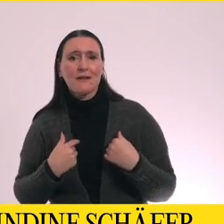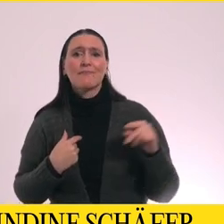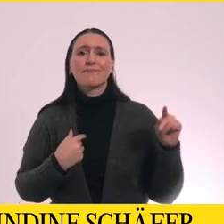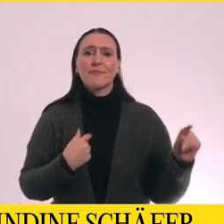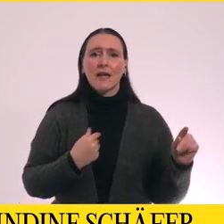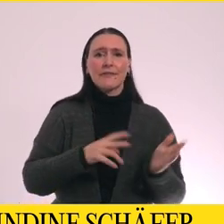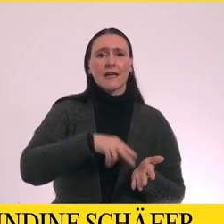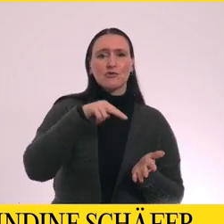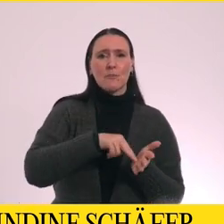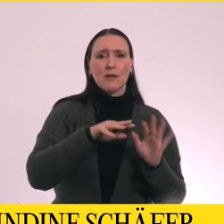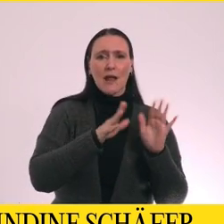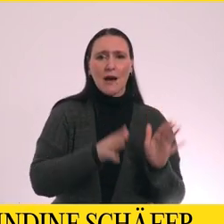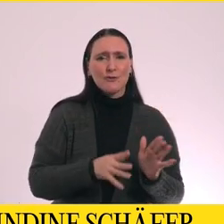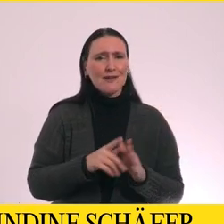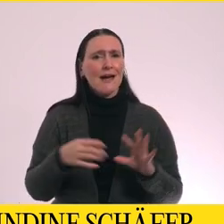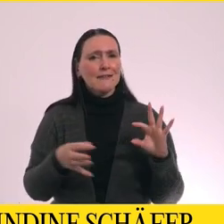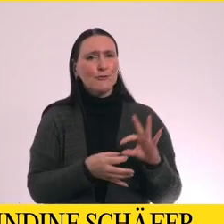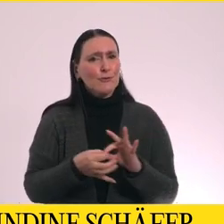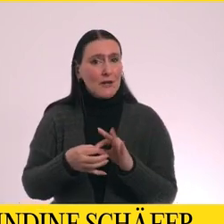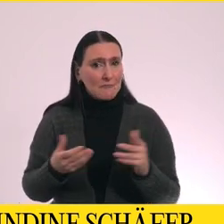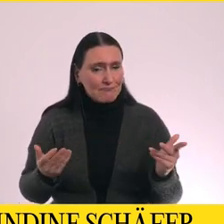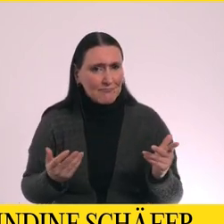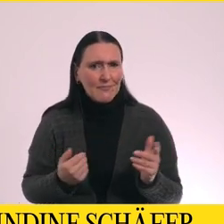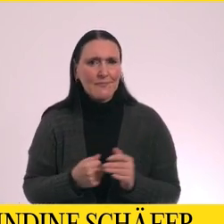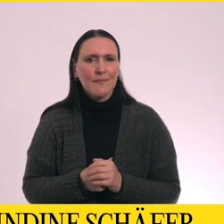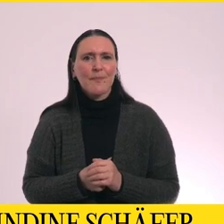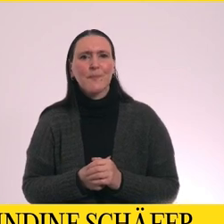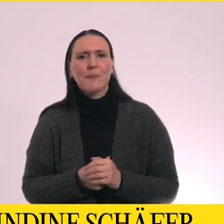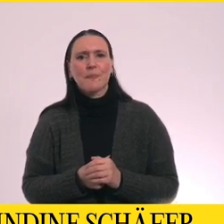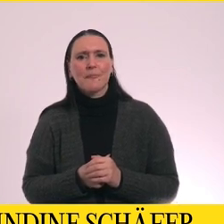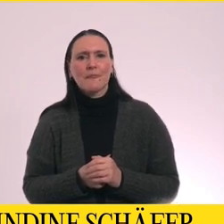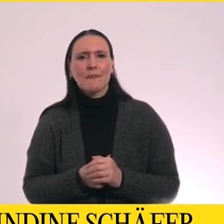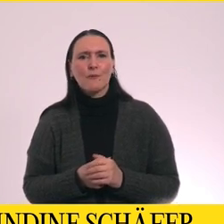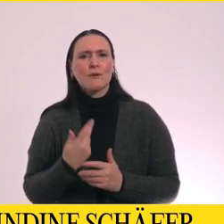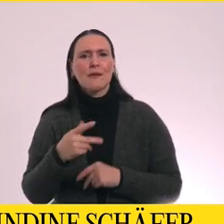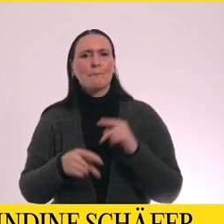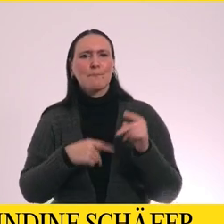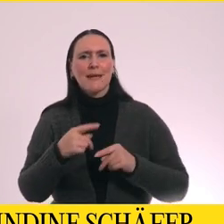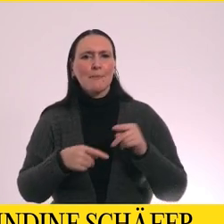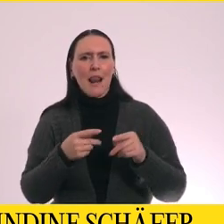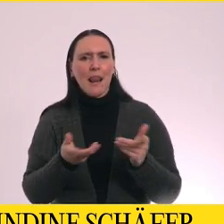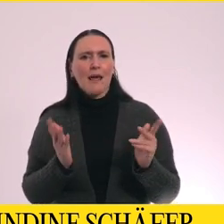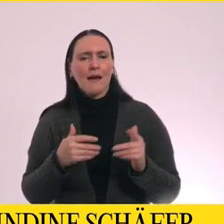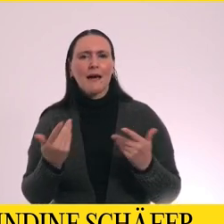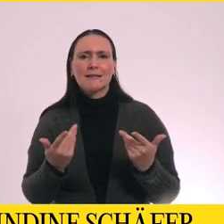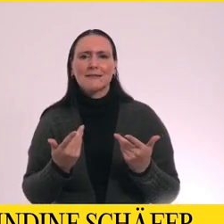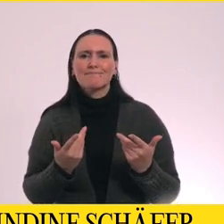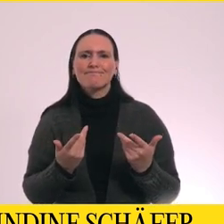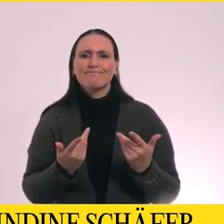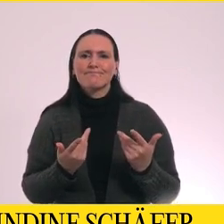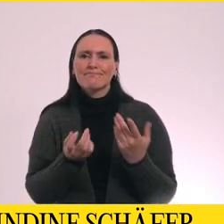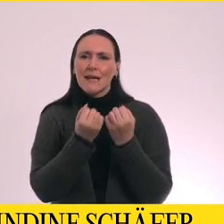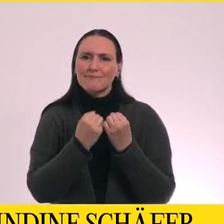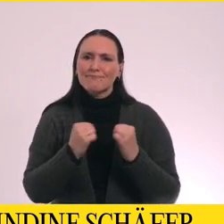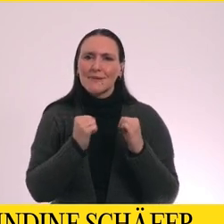and to work holistically with the people, to collaborate and to